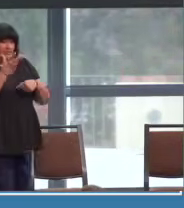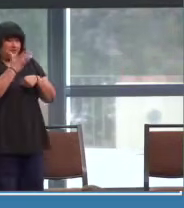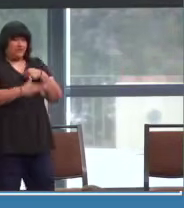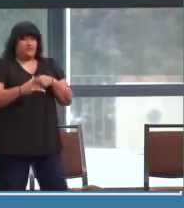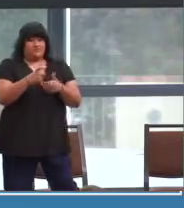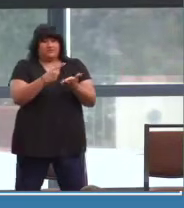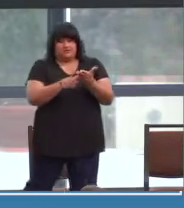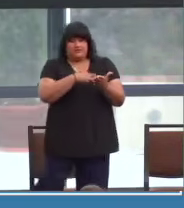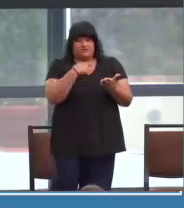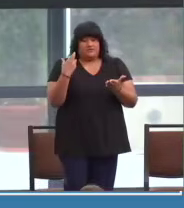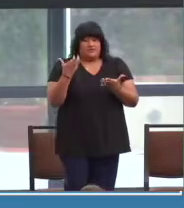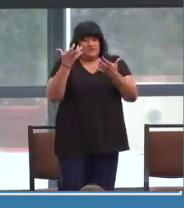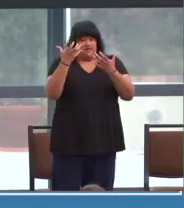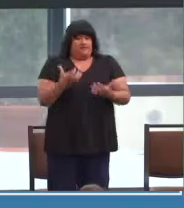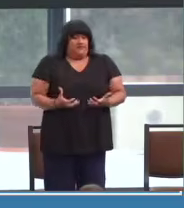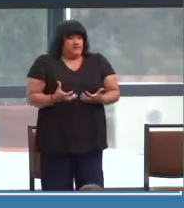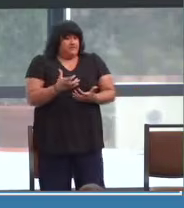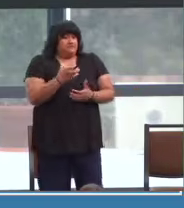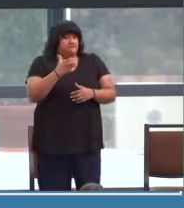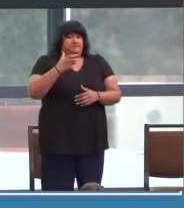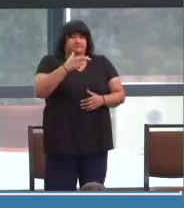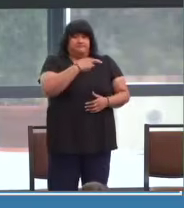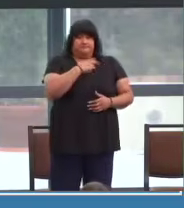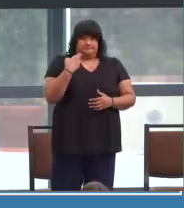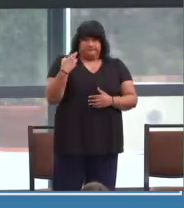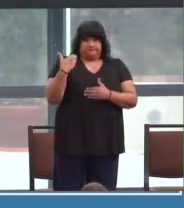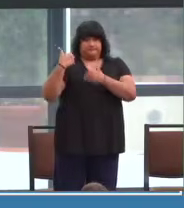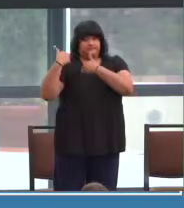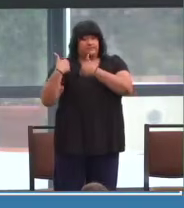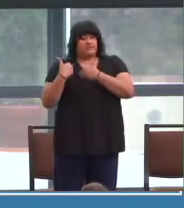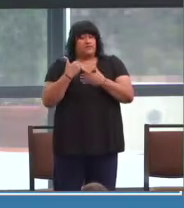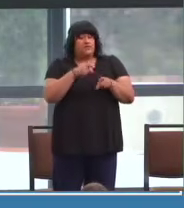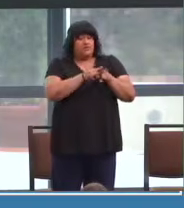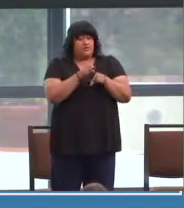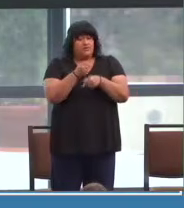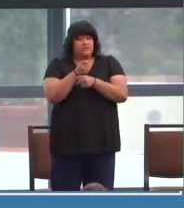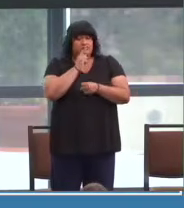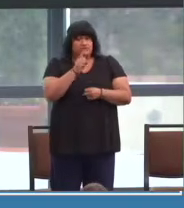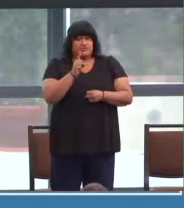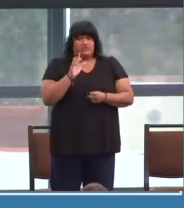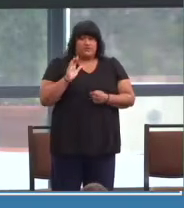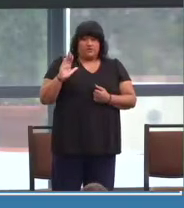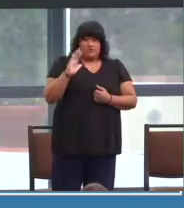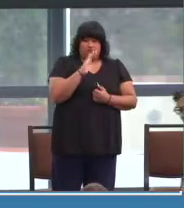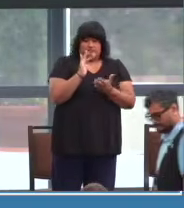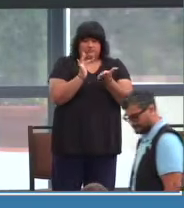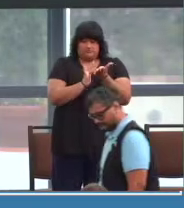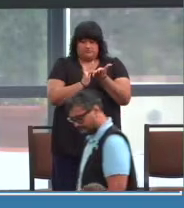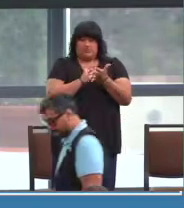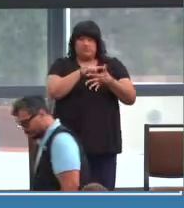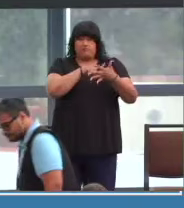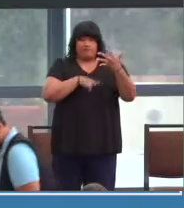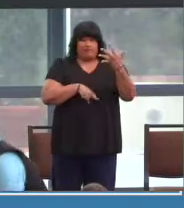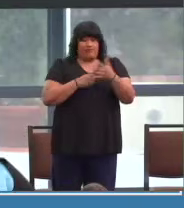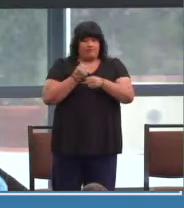disease burden, you want to make sure it's a safe time to get pregnant. In addition, you want to make sure that you're off the medications that could cause